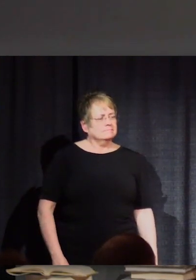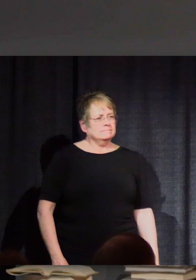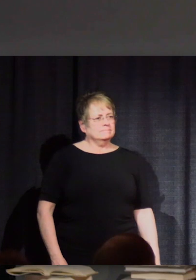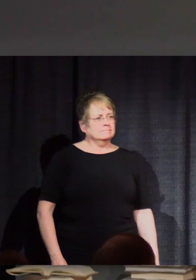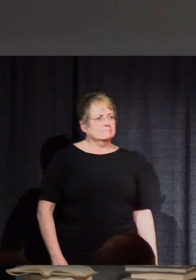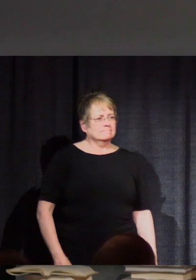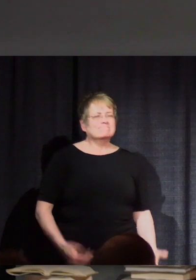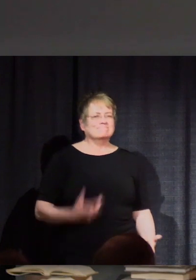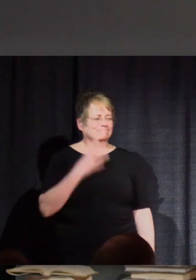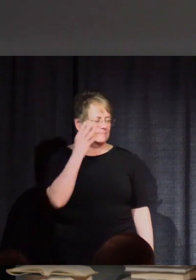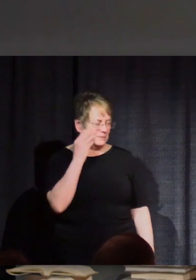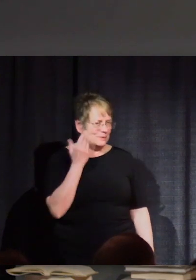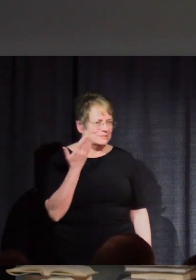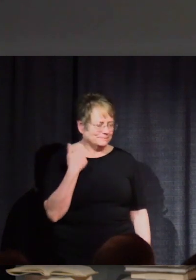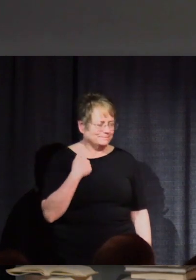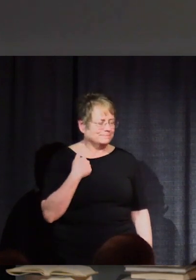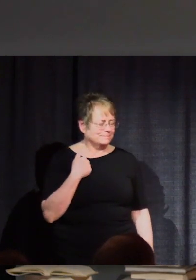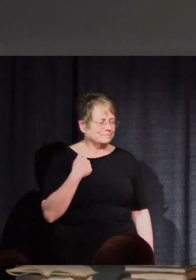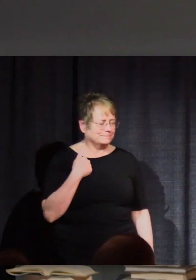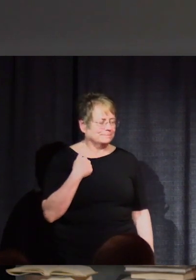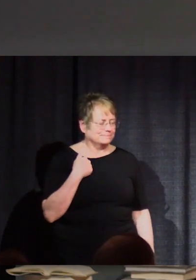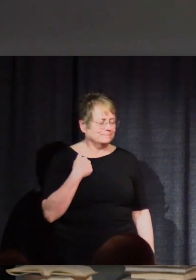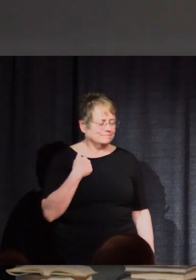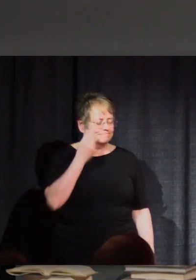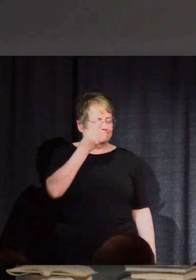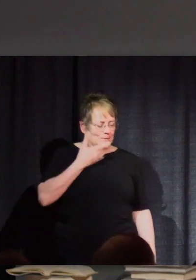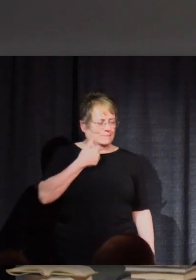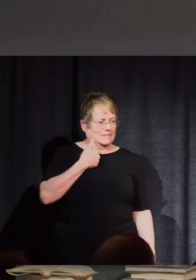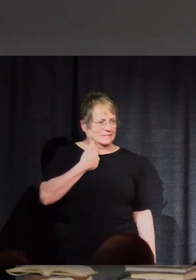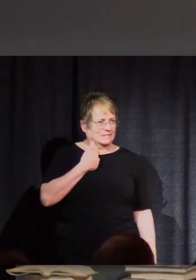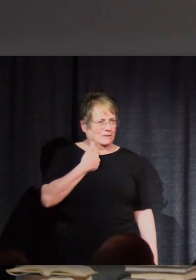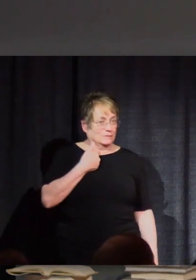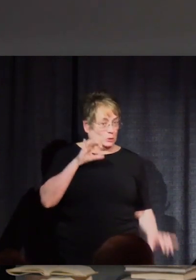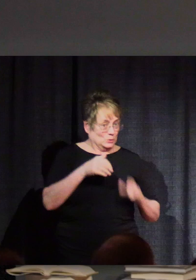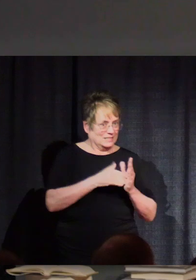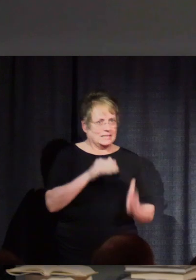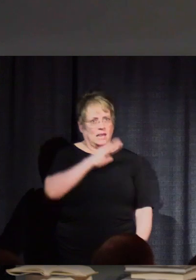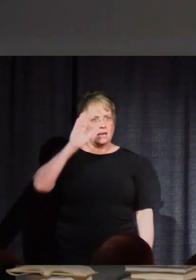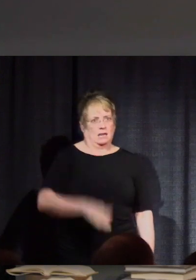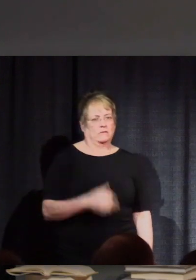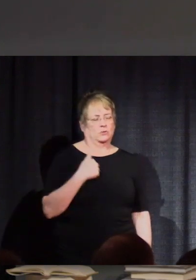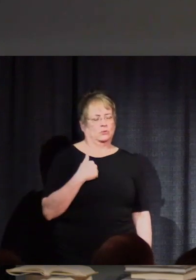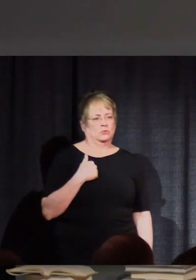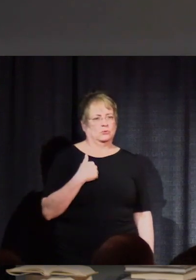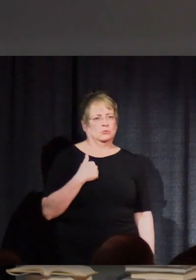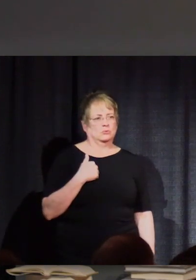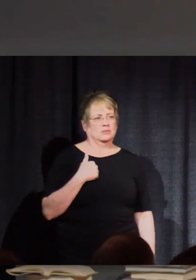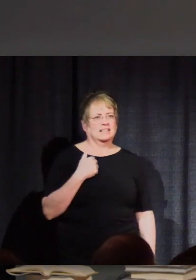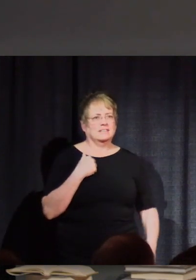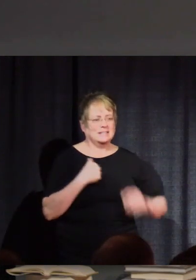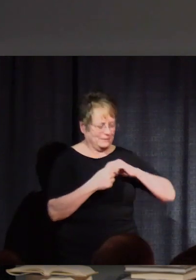I've been here before. I told myself, I will not do this again. I even